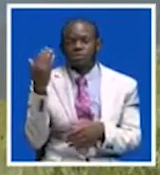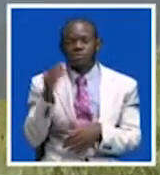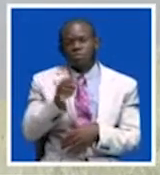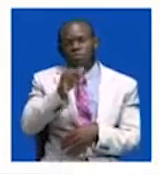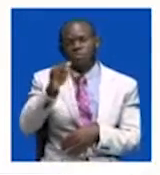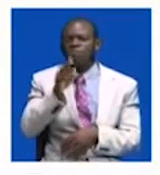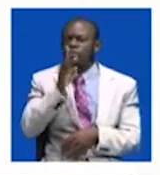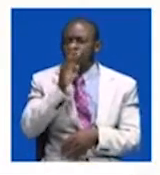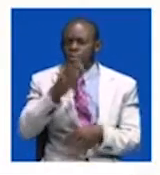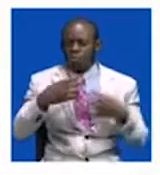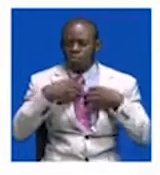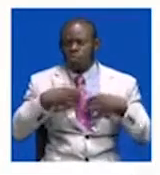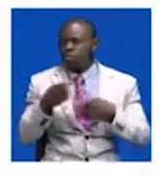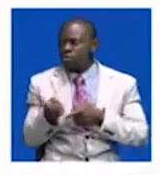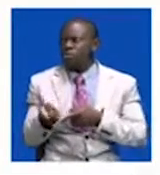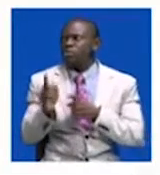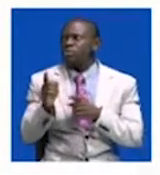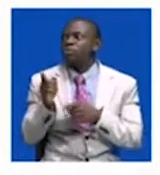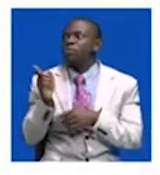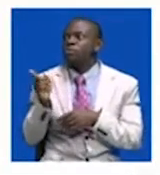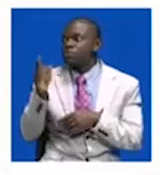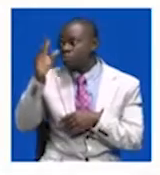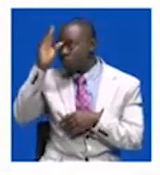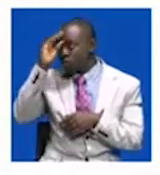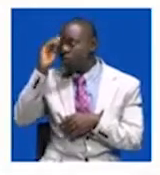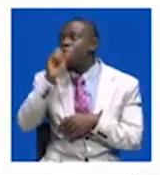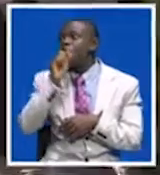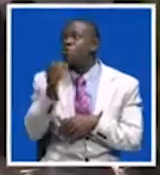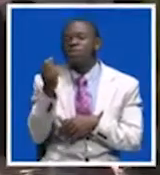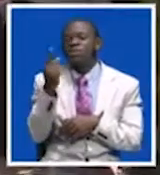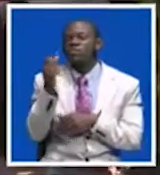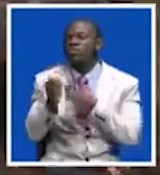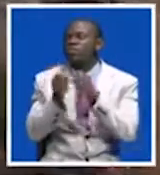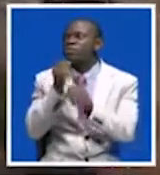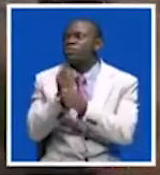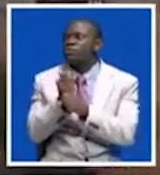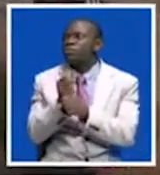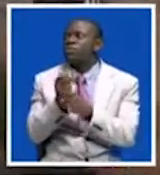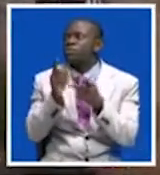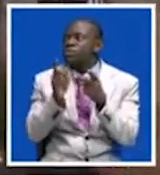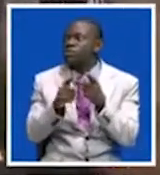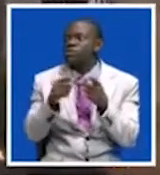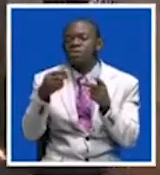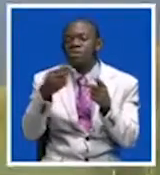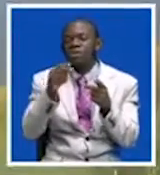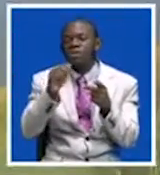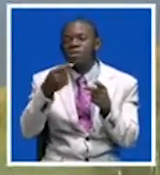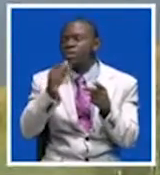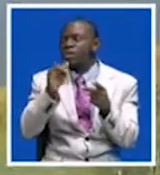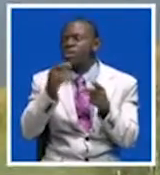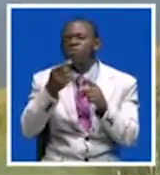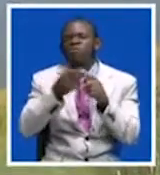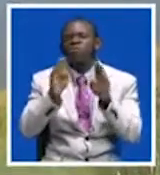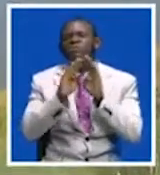the 11-year-old boy of Lusaka's Obama area, and Hagai Tawete of Charleston area, drowned in this dam when they